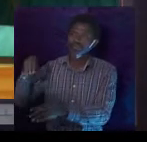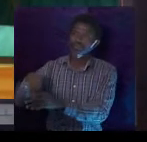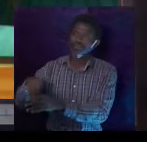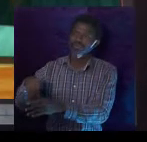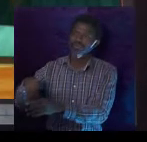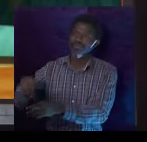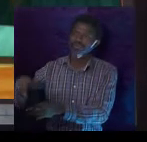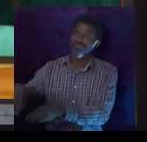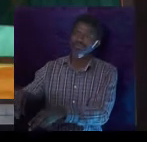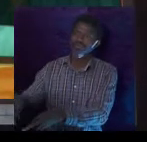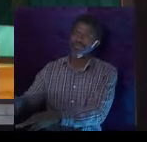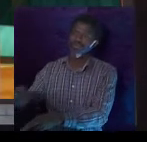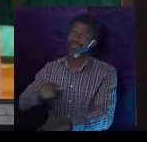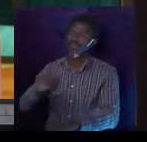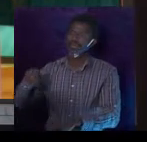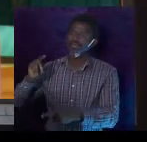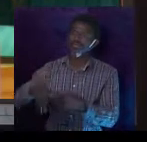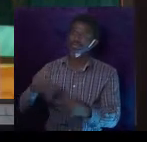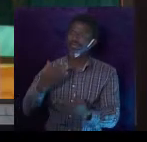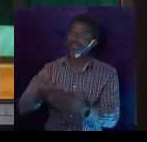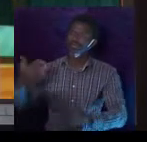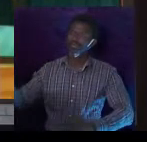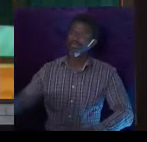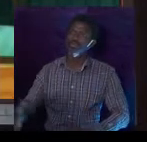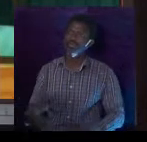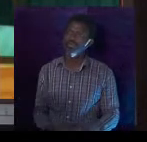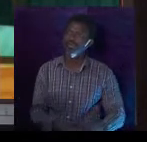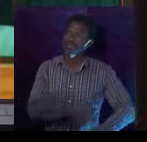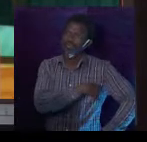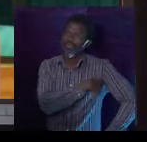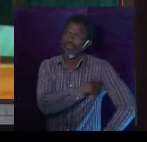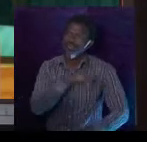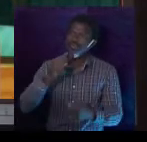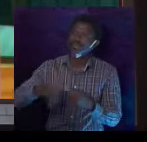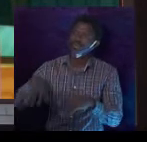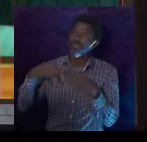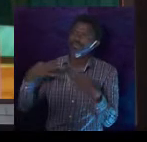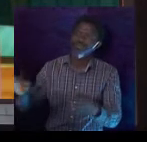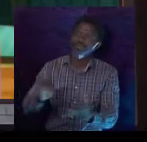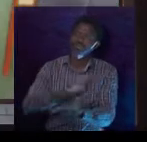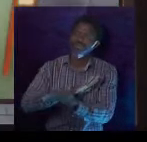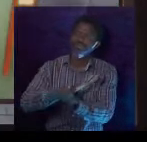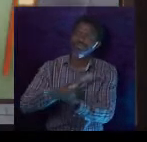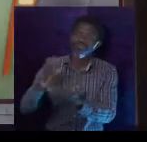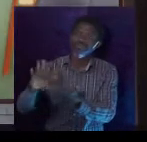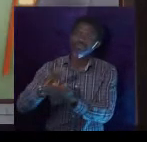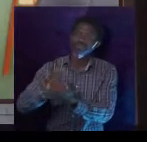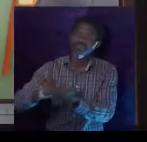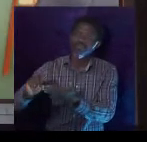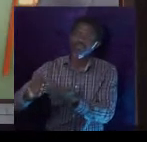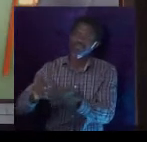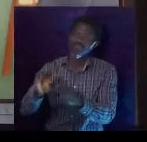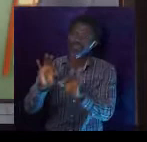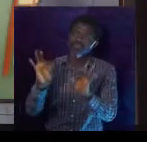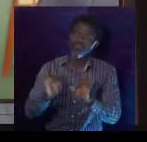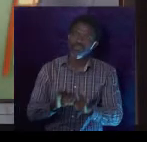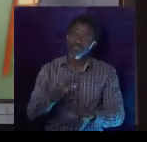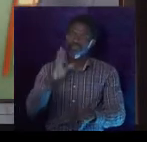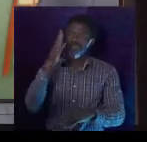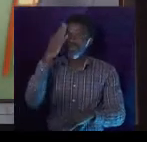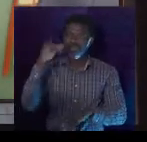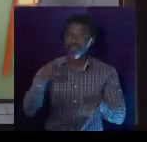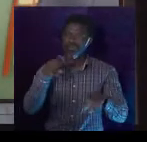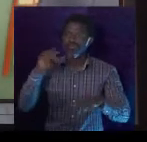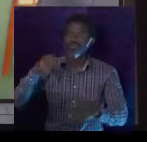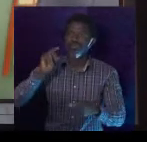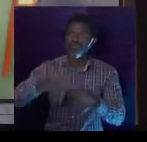it closes. I need to buy a thermometer, so that I can finish filling the form from the hospital. I thought I saw one in the first aid